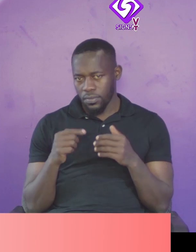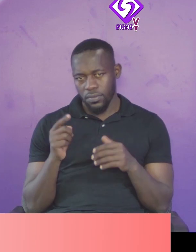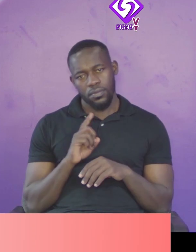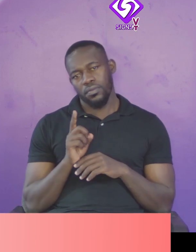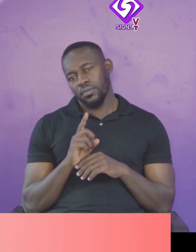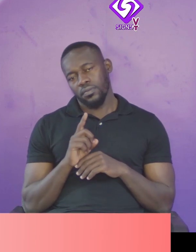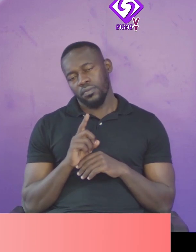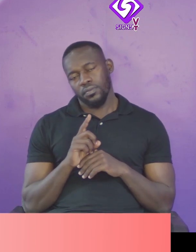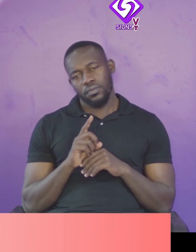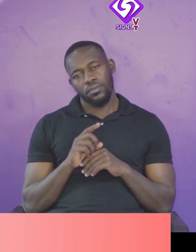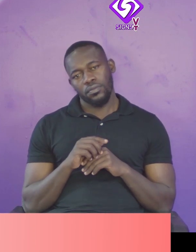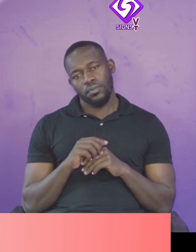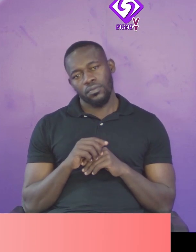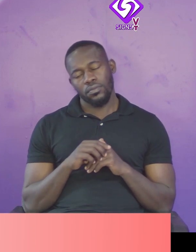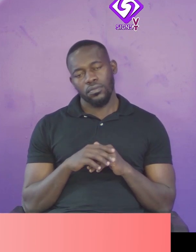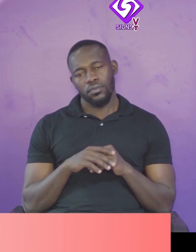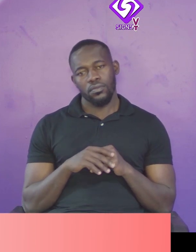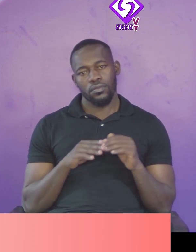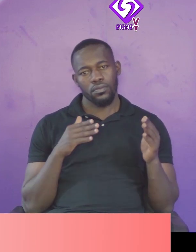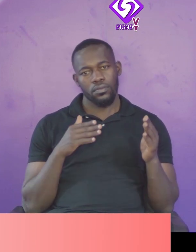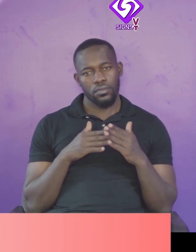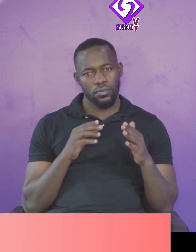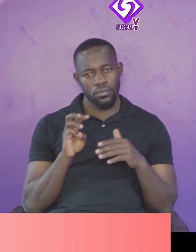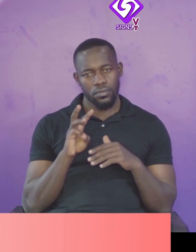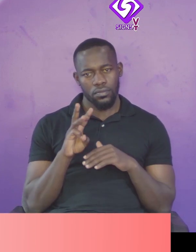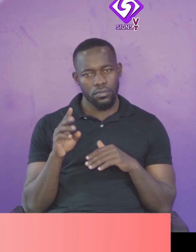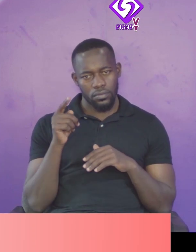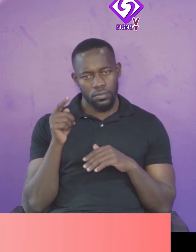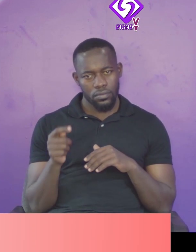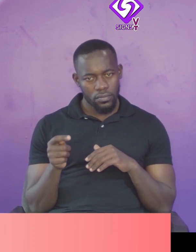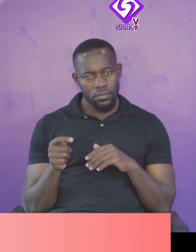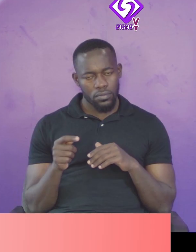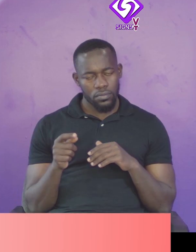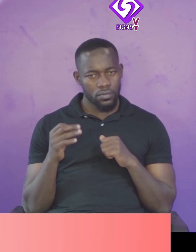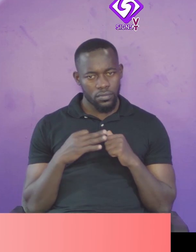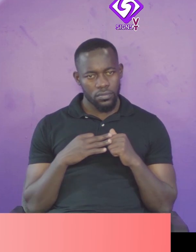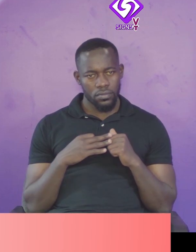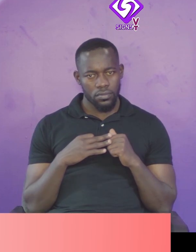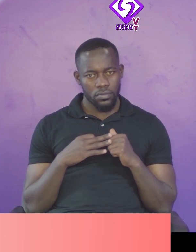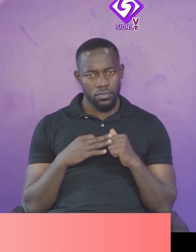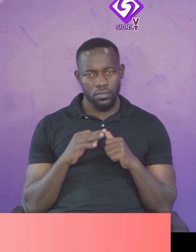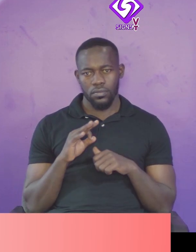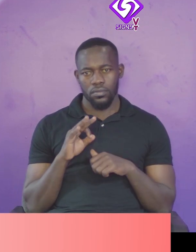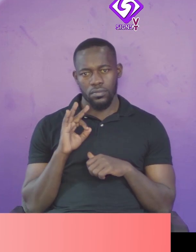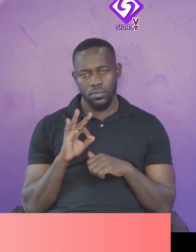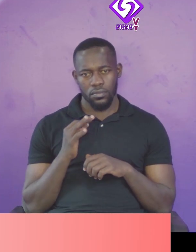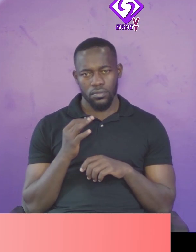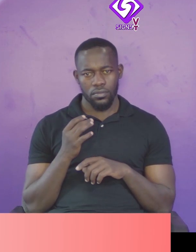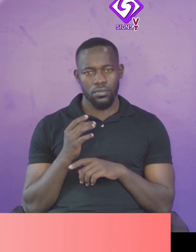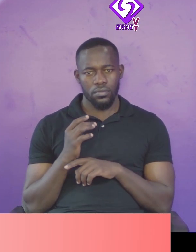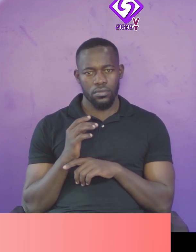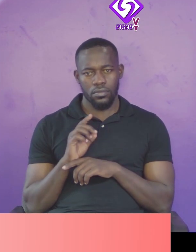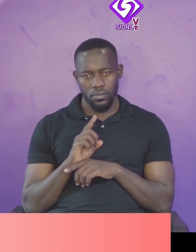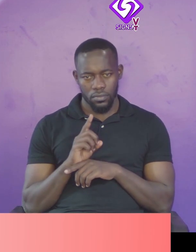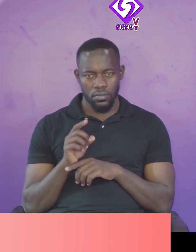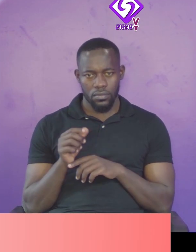know, against West Ham, they were harmed in the 83 minutes. Yes. When Magasa scored.